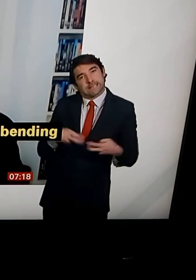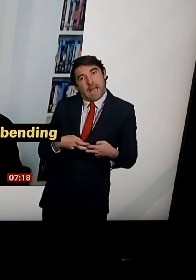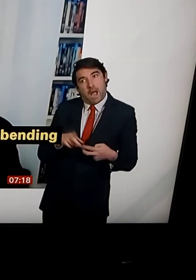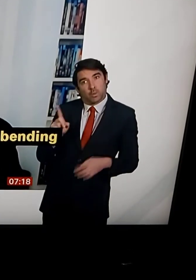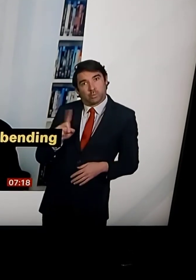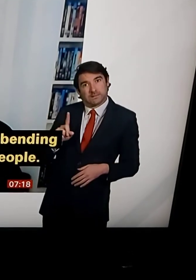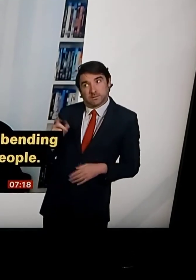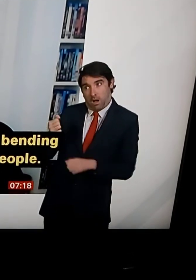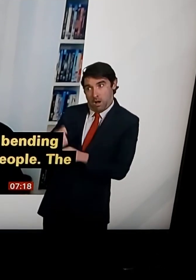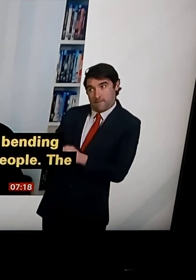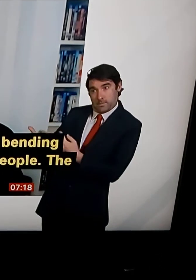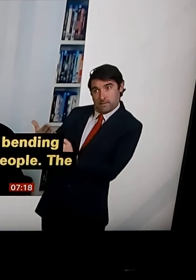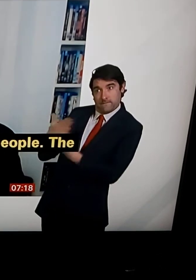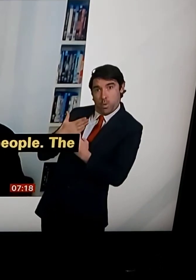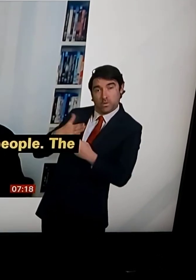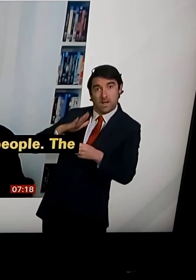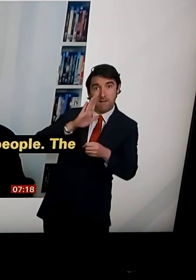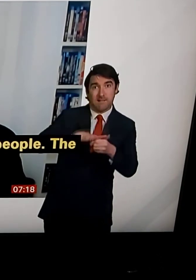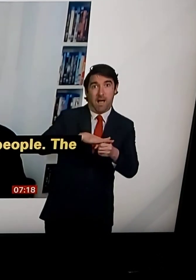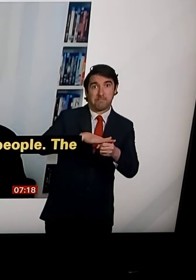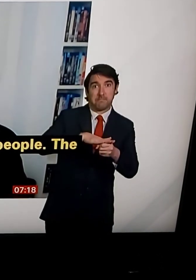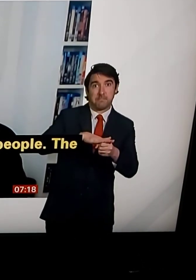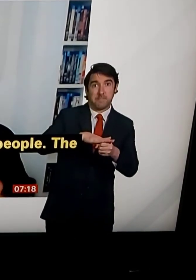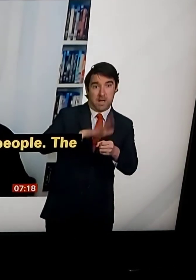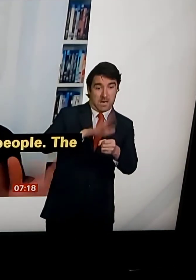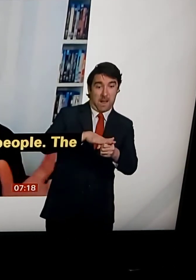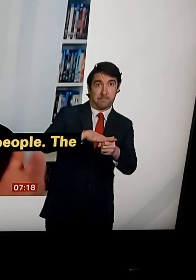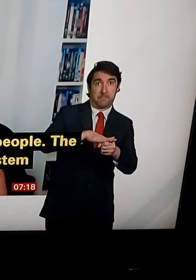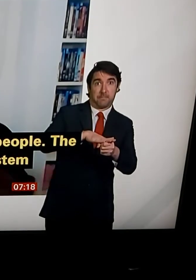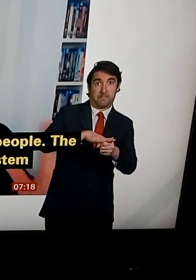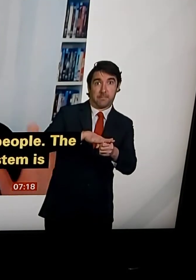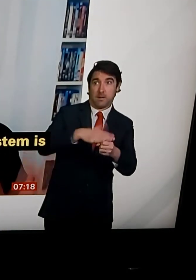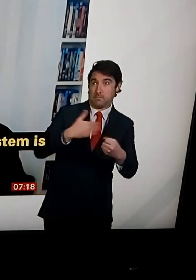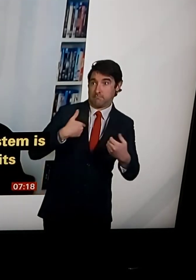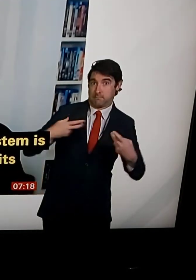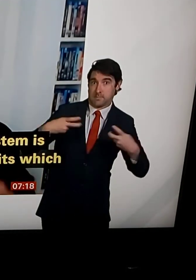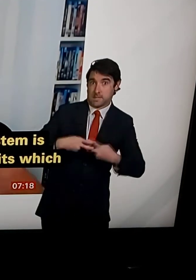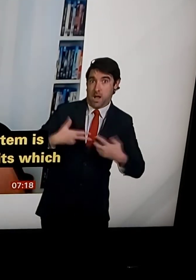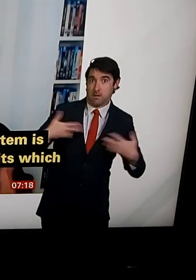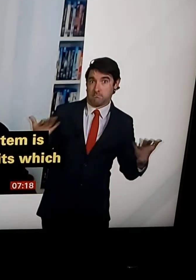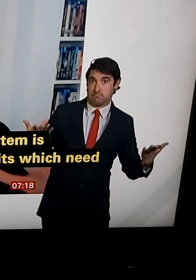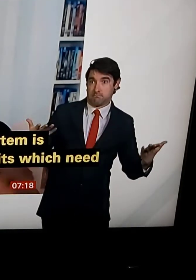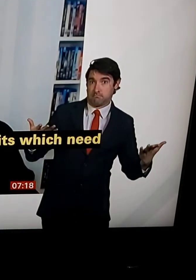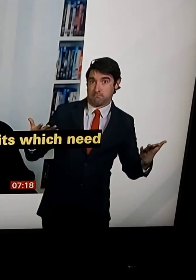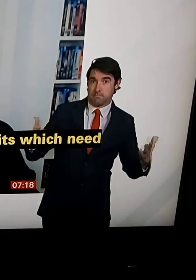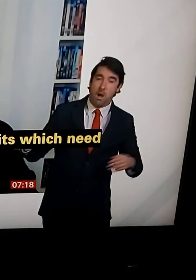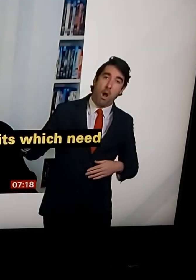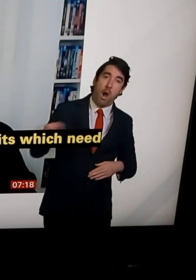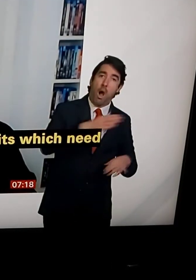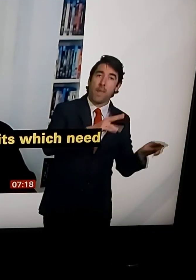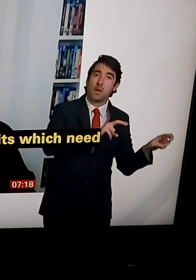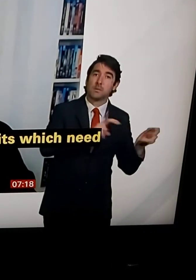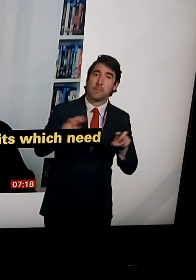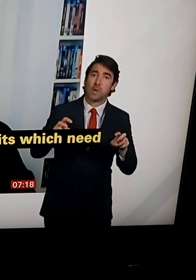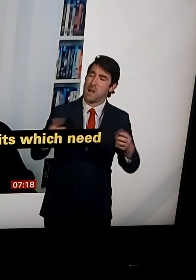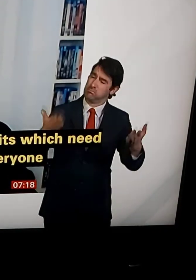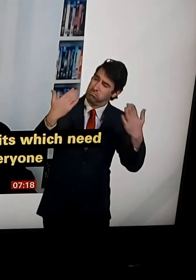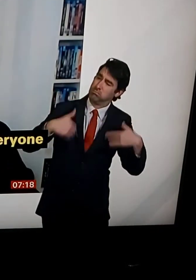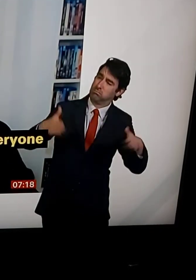limits, which really do need to get sorted out. I mean, but for everyone else, very happy to have them. Brilliant, congratulations to